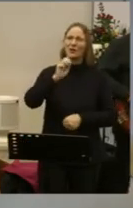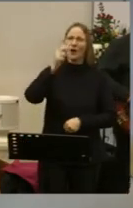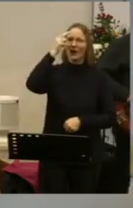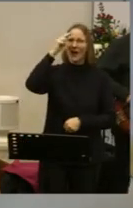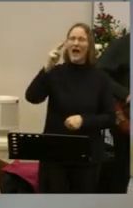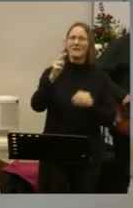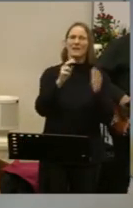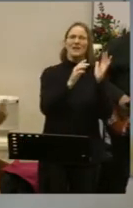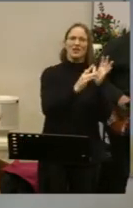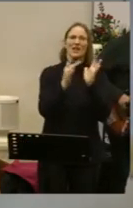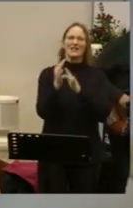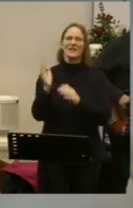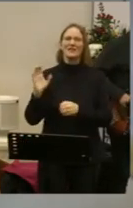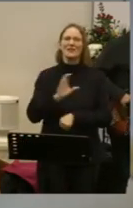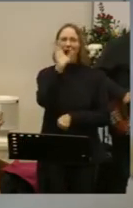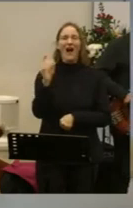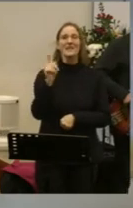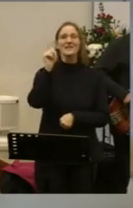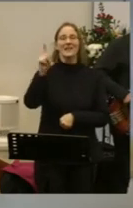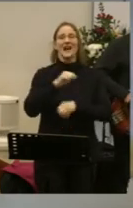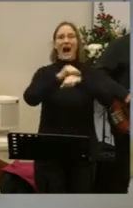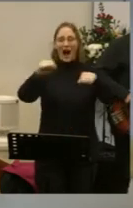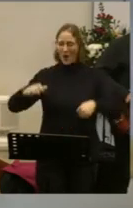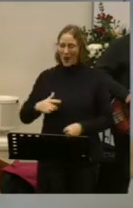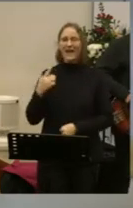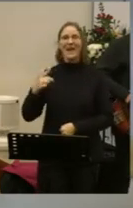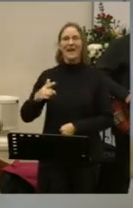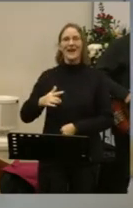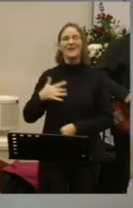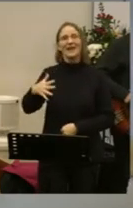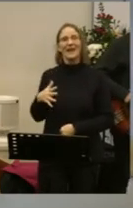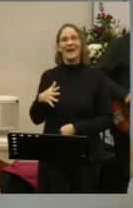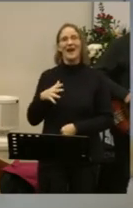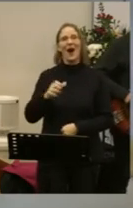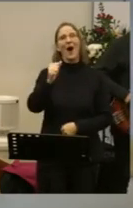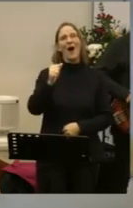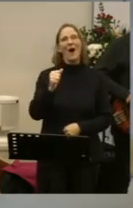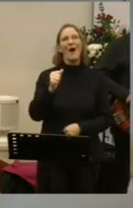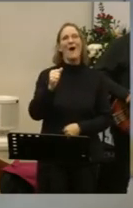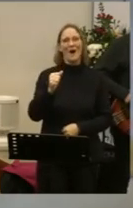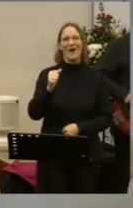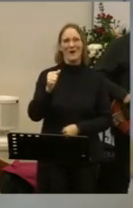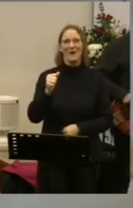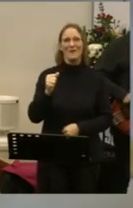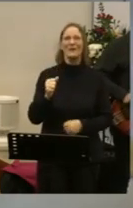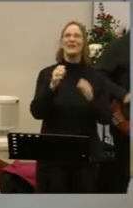in your name Jesus Christ, my living hope